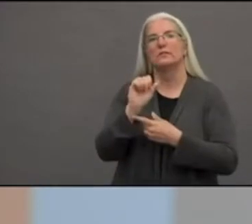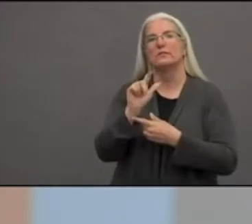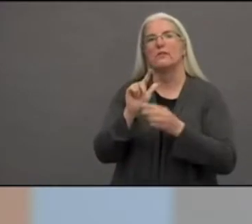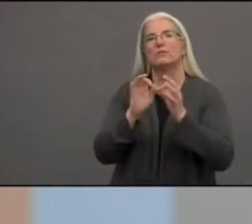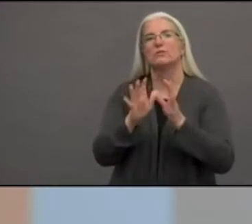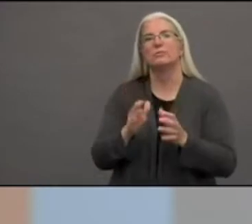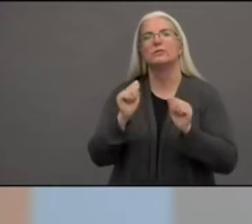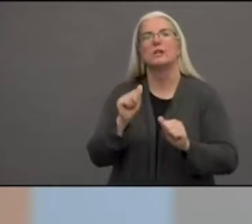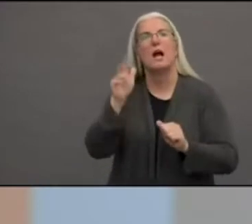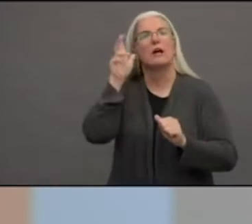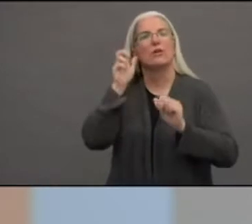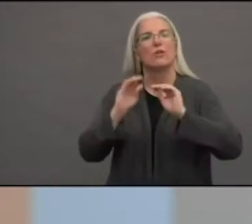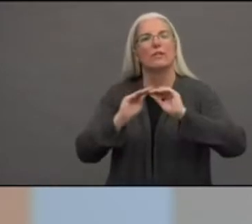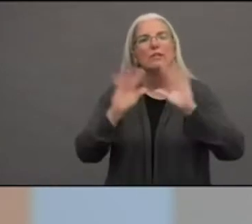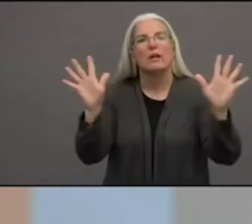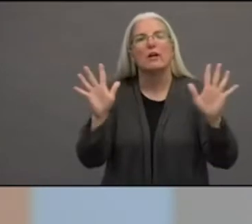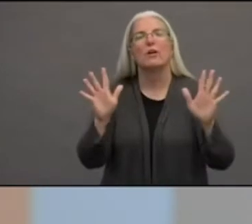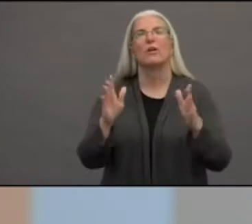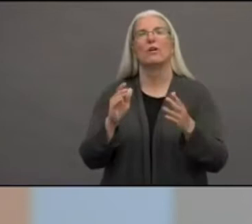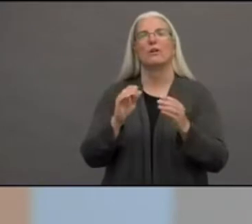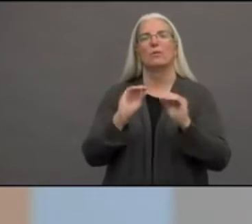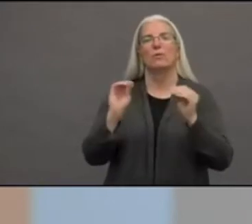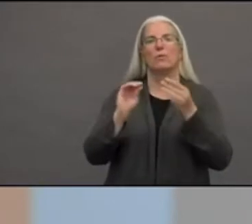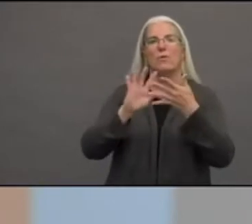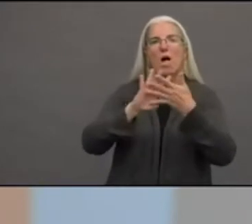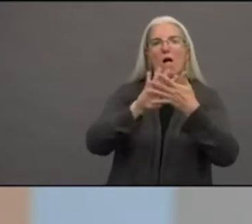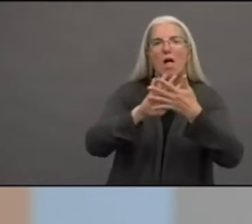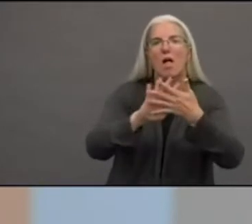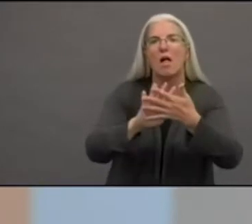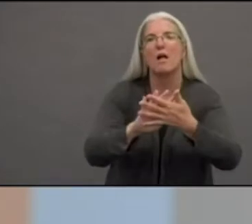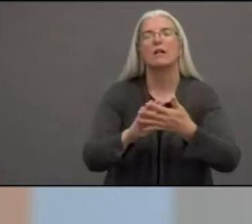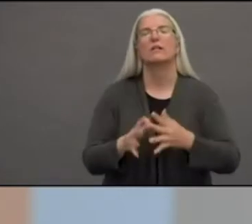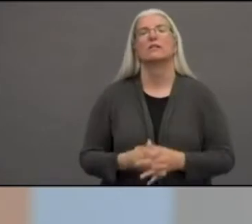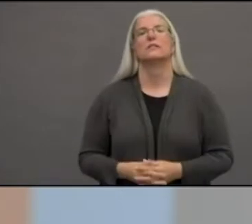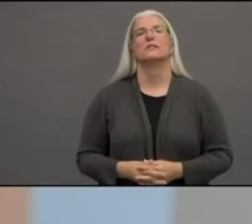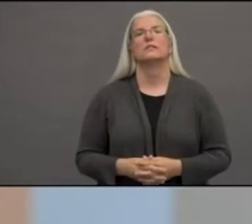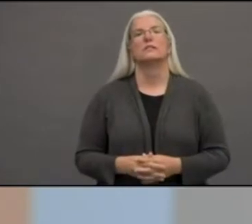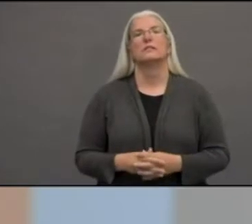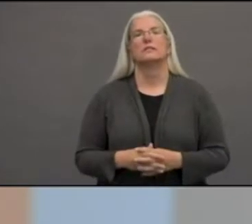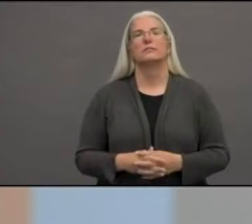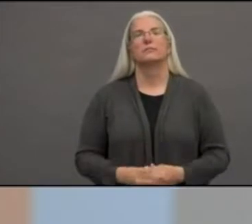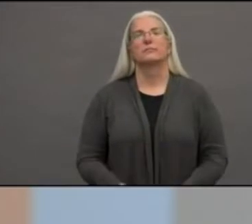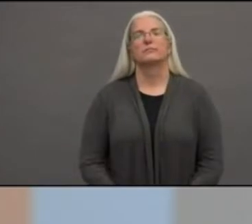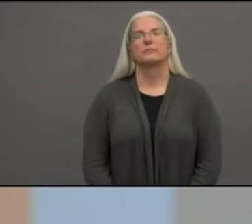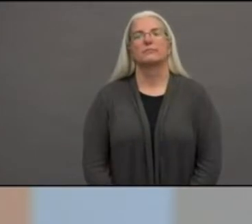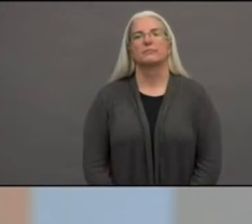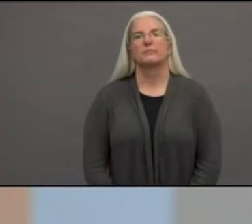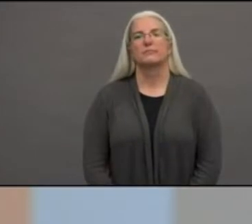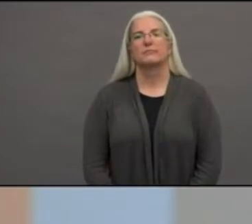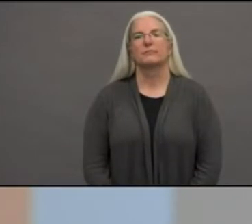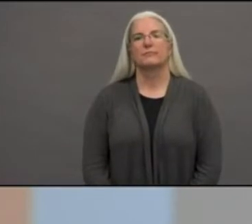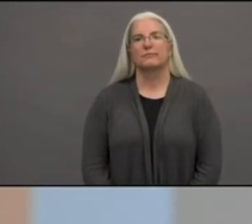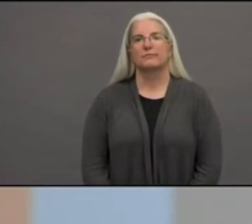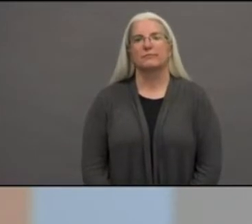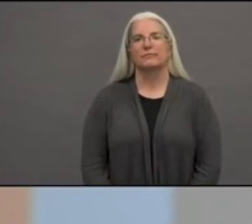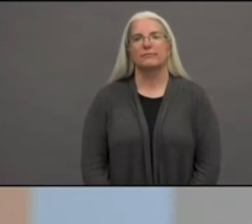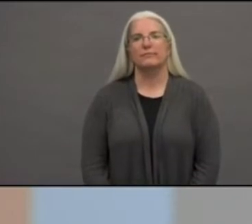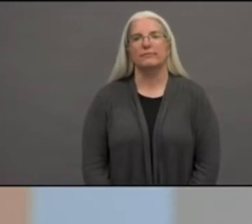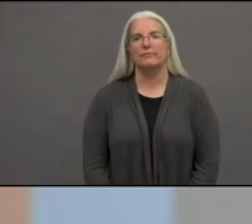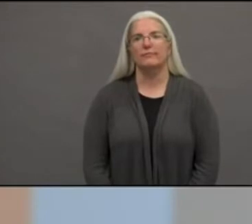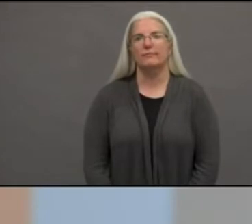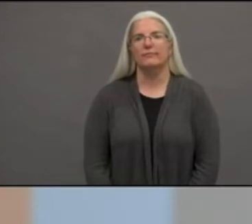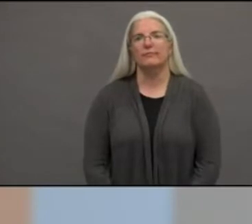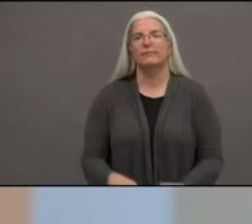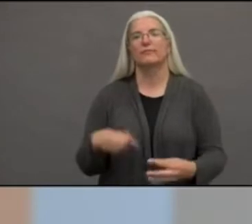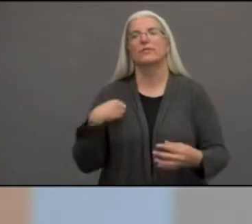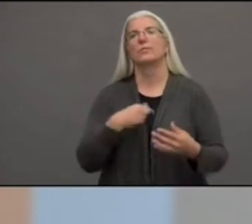interpreters, American Sign Language interpreters, as well as everyone can better understand what we are going to share this morning. We want to start